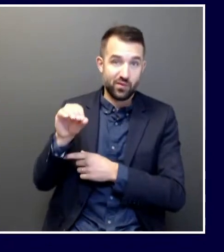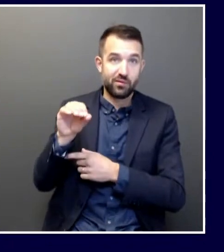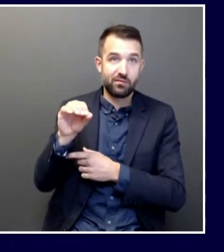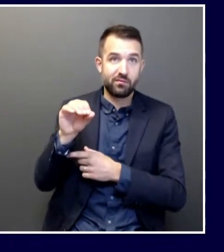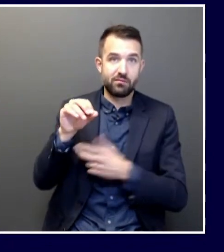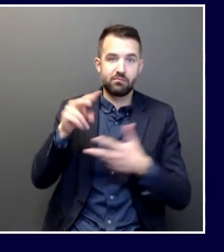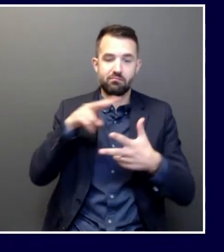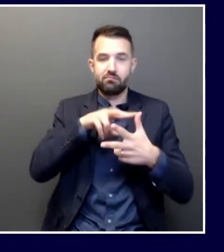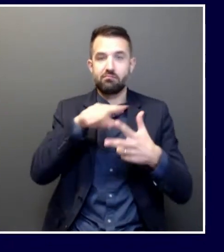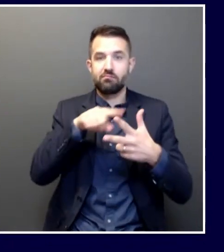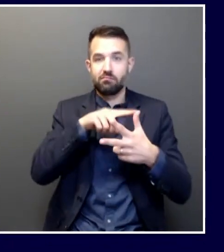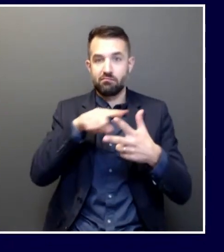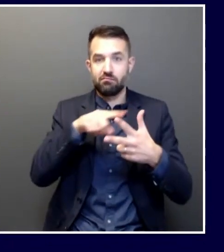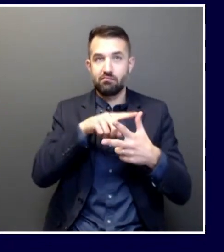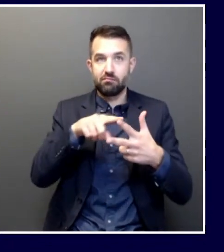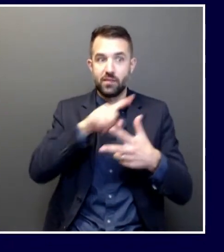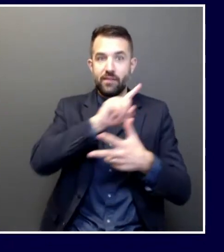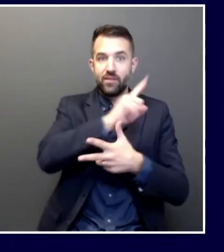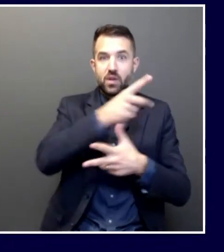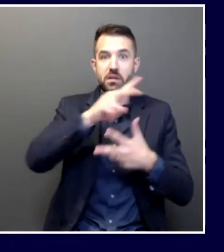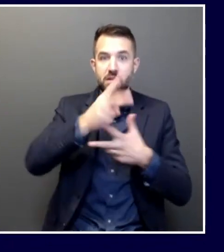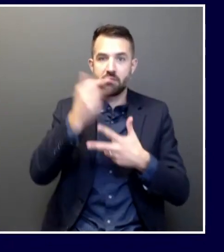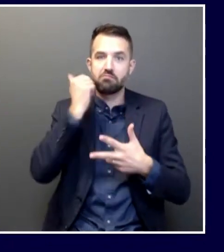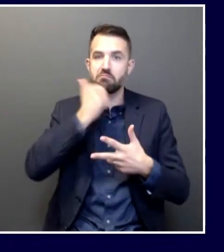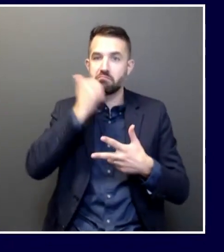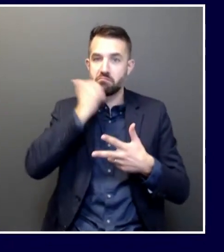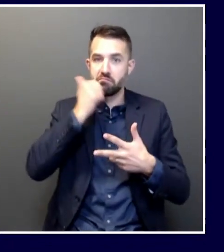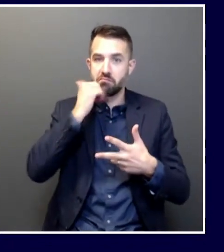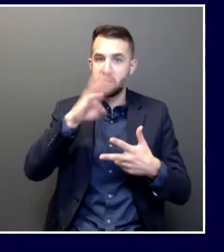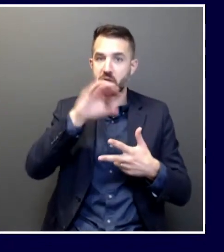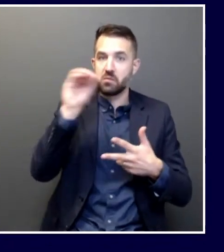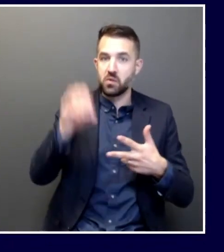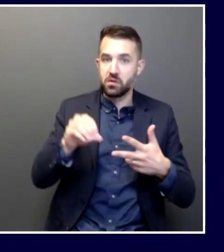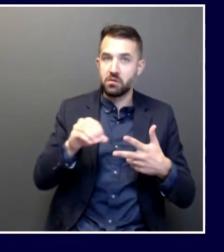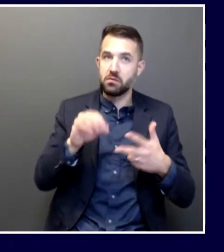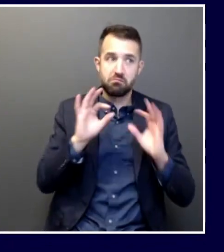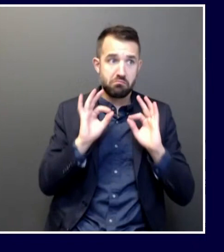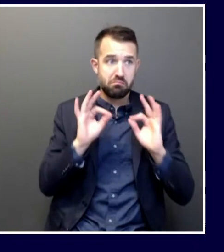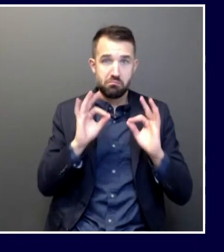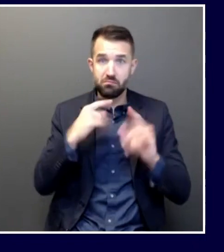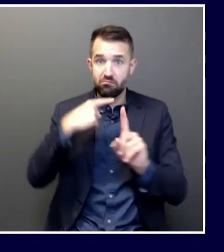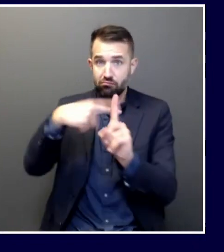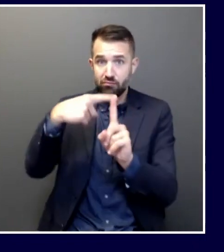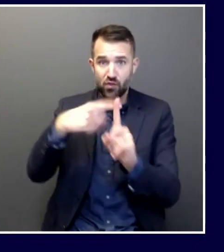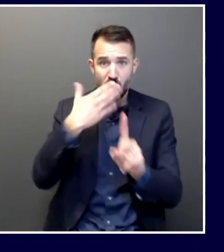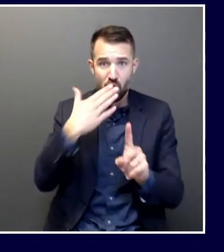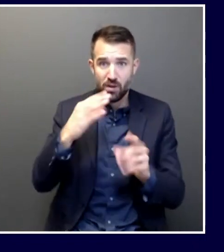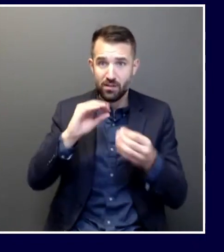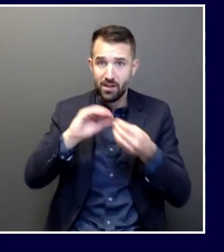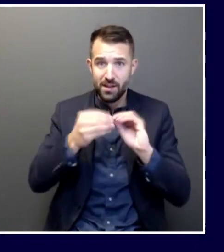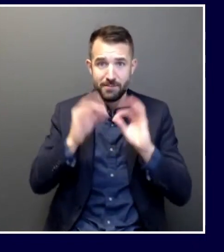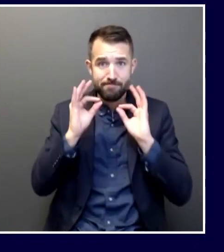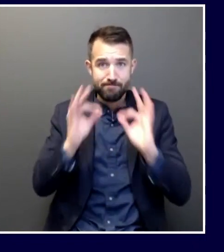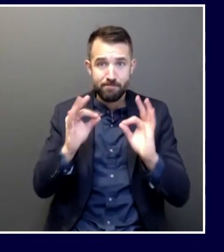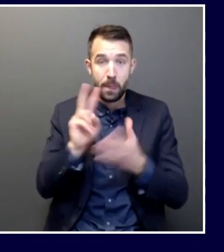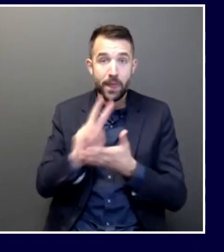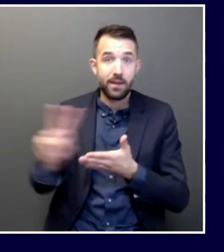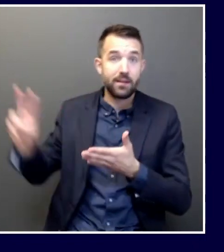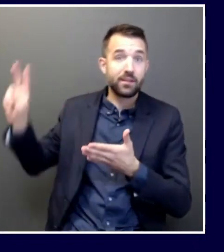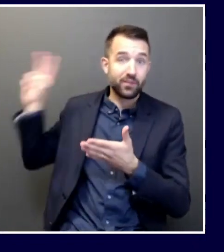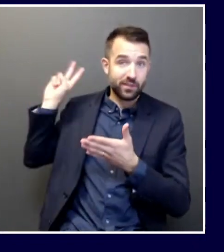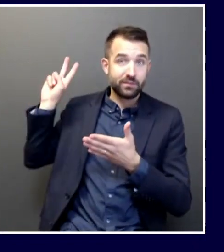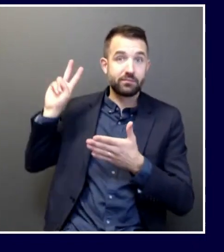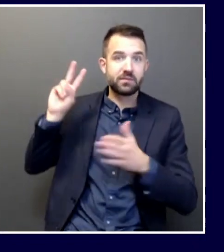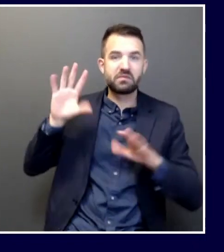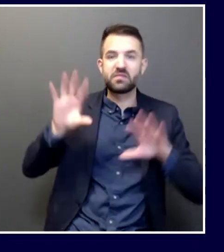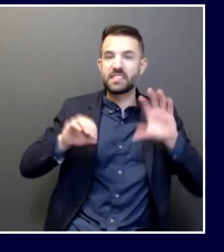on day are primary series shots. That's good. Just a few weeks ago, about 50% of the shots we were